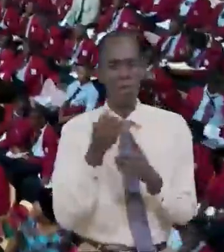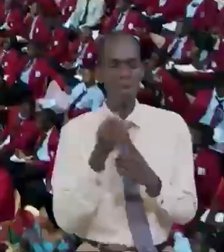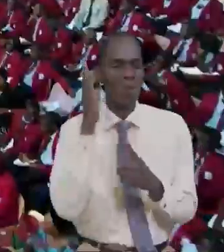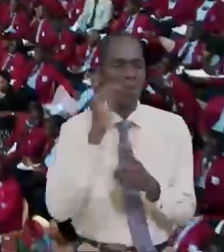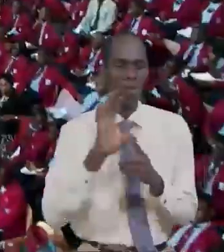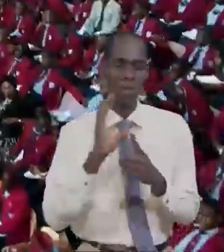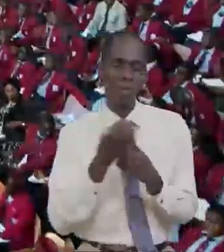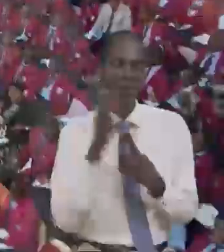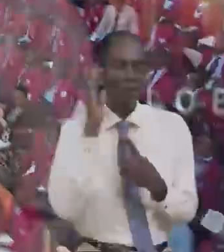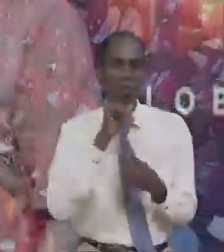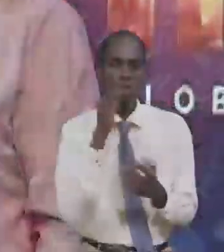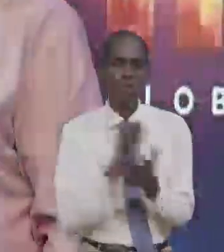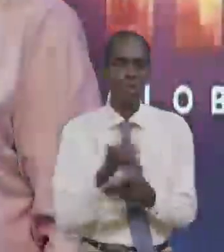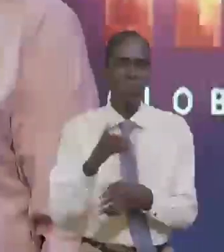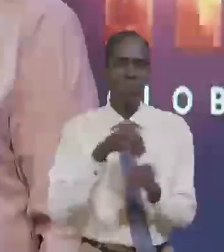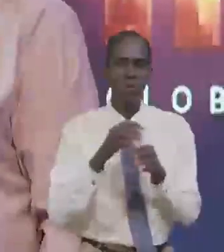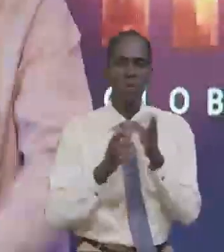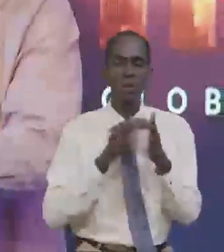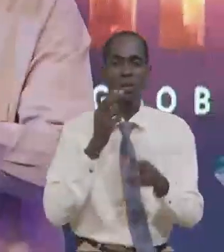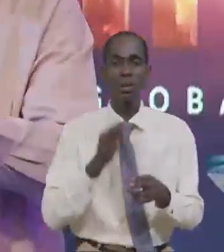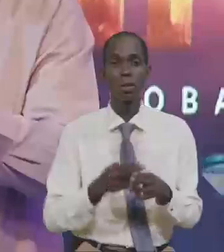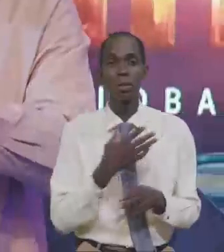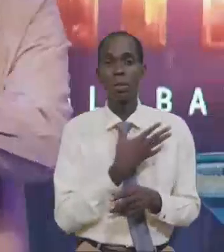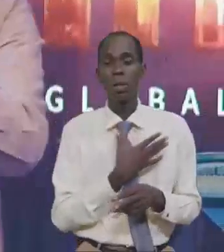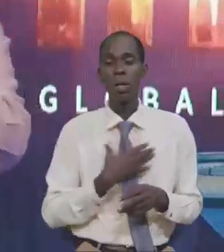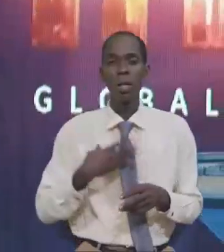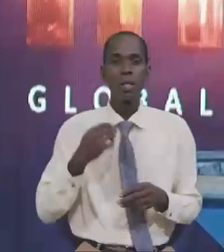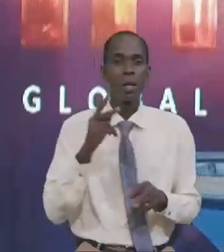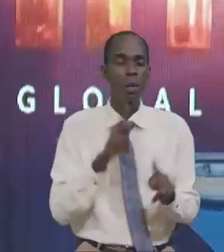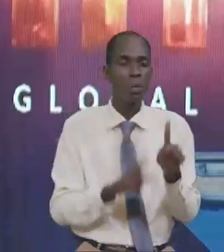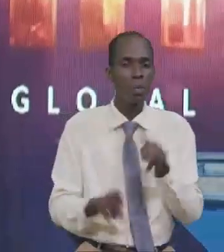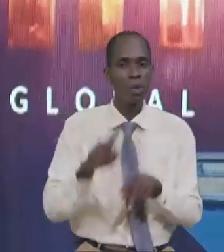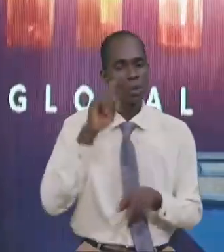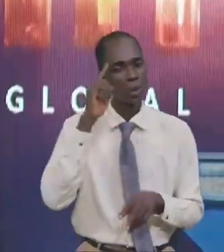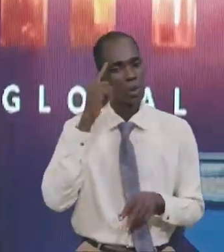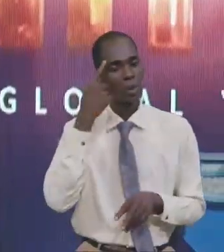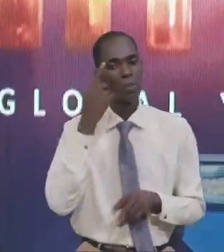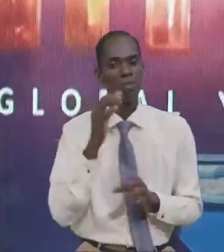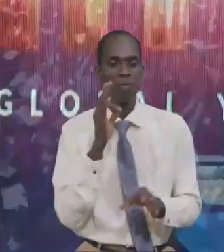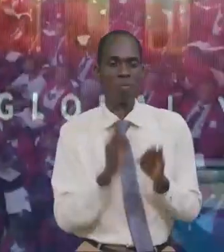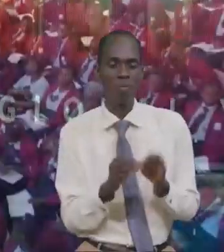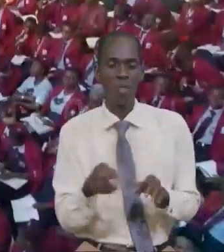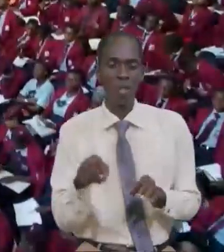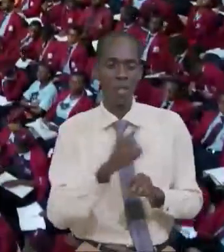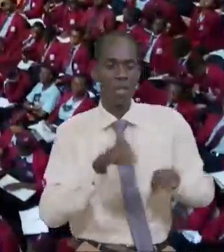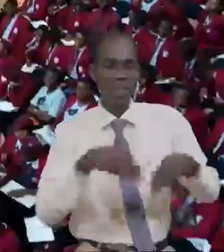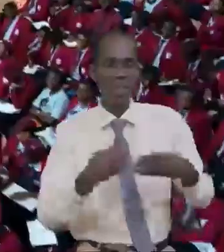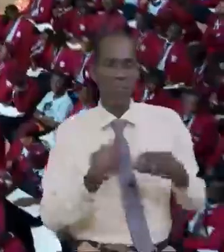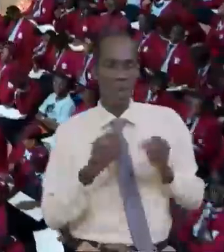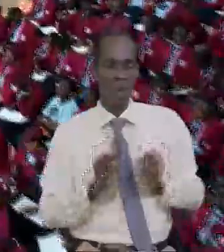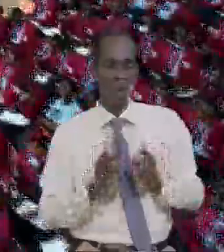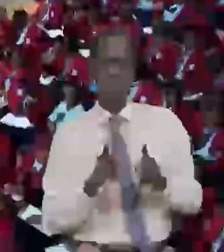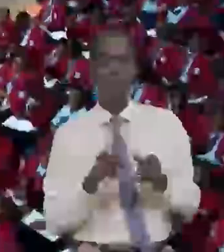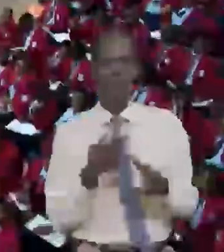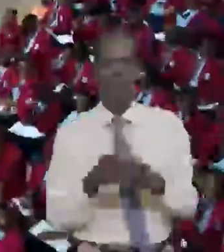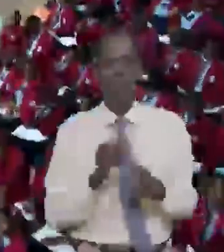chance, then I will fly. You don't need anybody to give you a chance. God has given you a